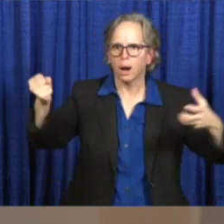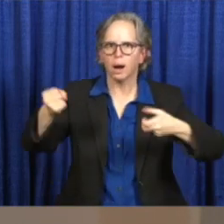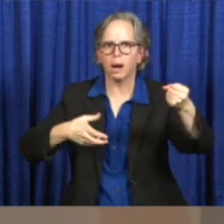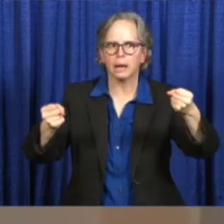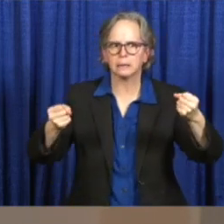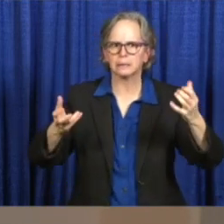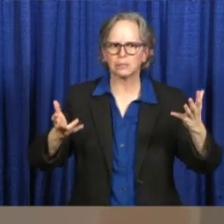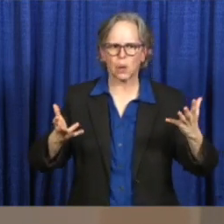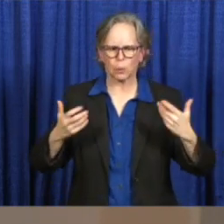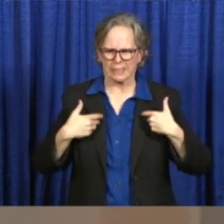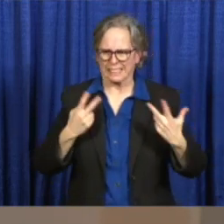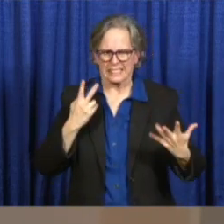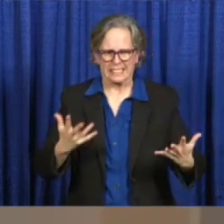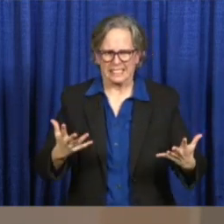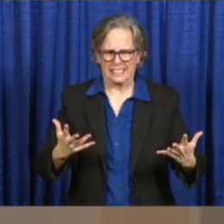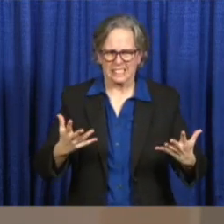things,